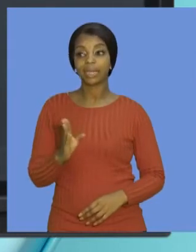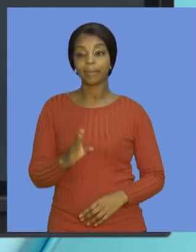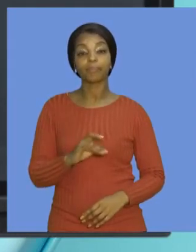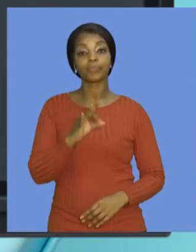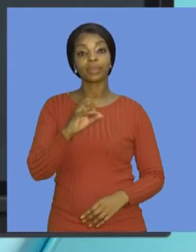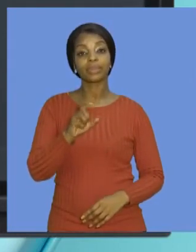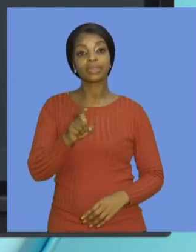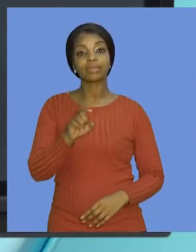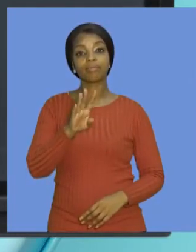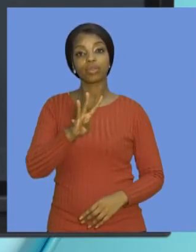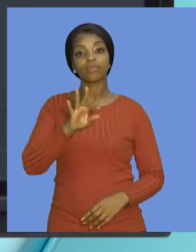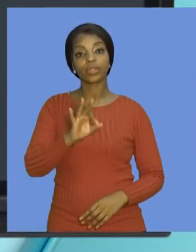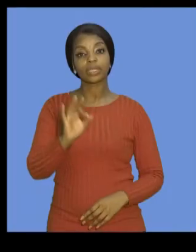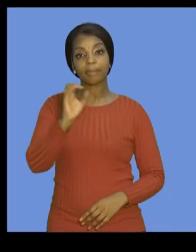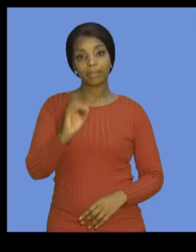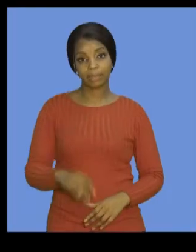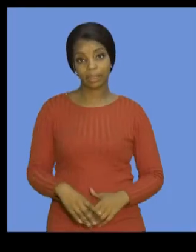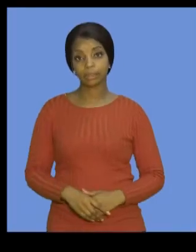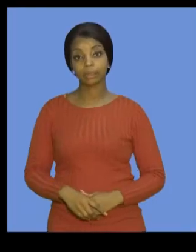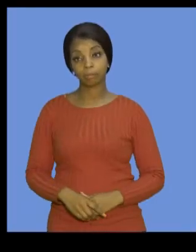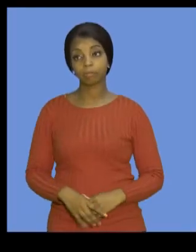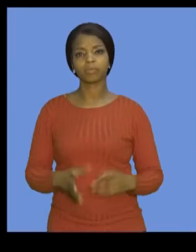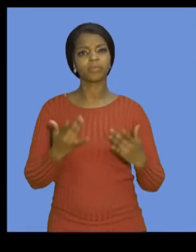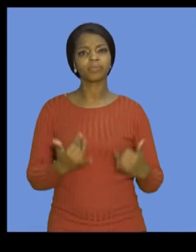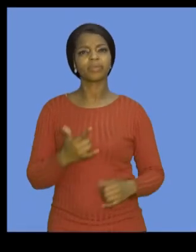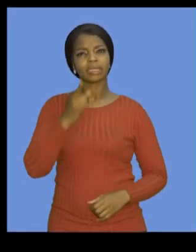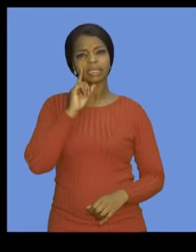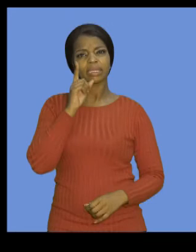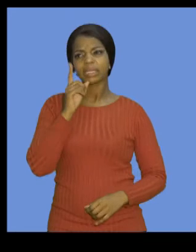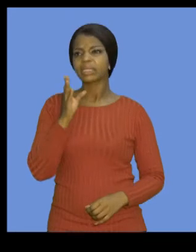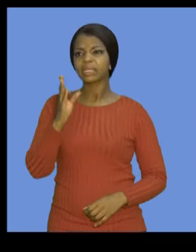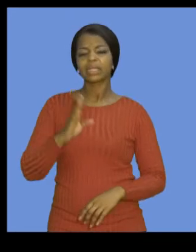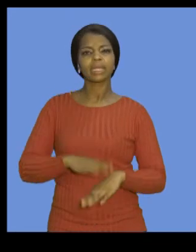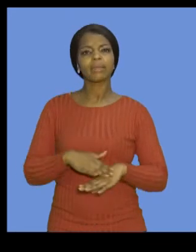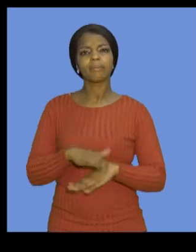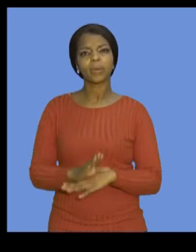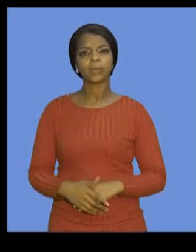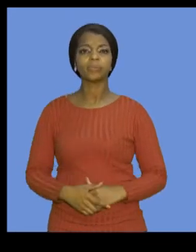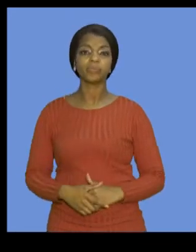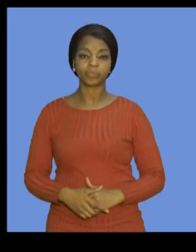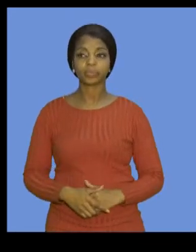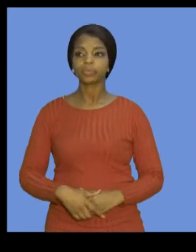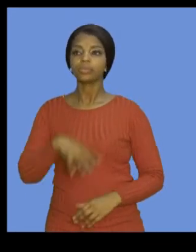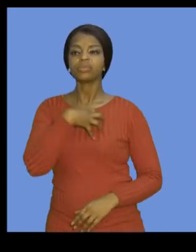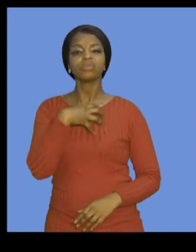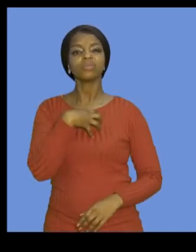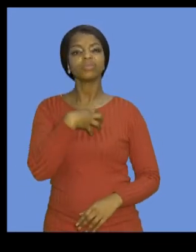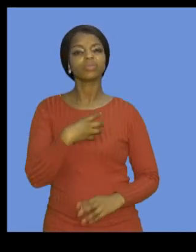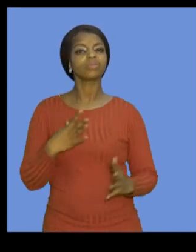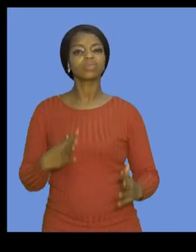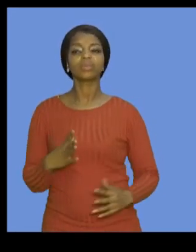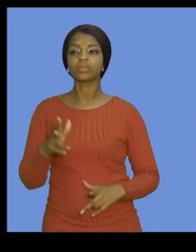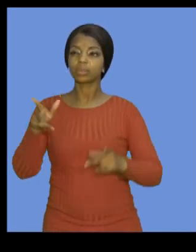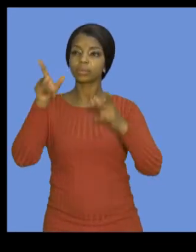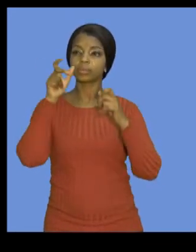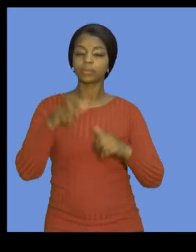43%. Now, if we look at more of this, so they say the owner recognizes that she will need